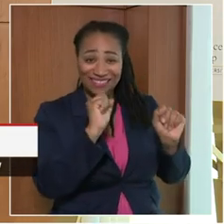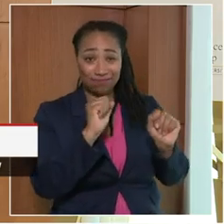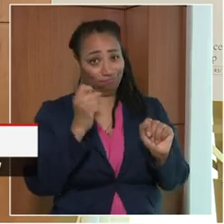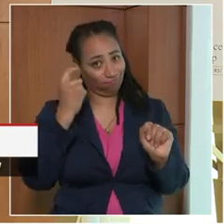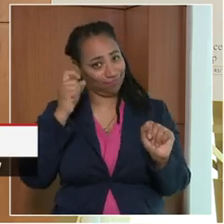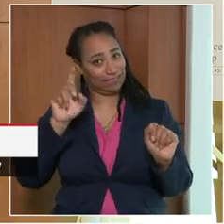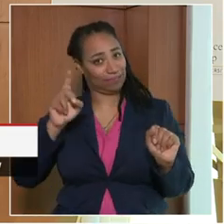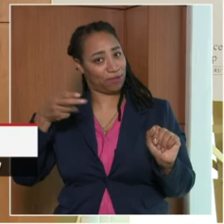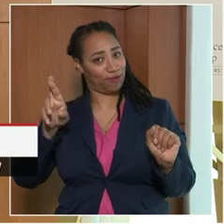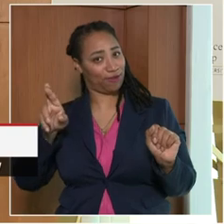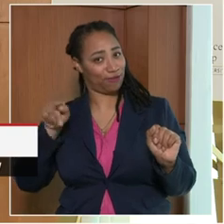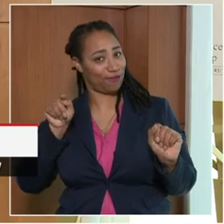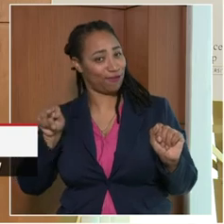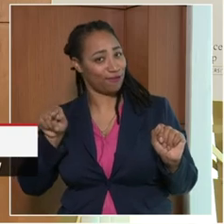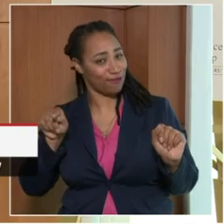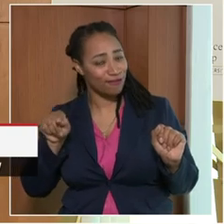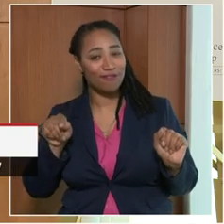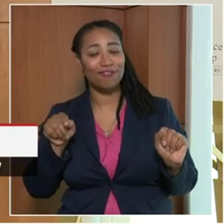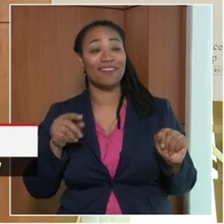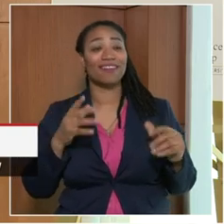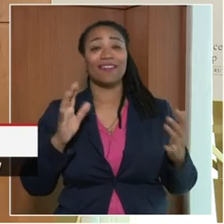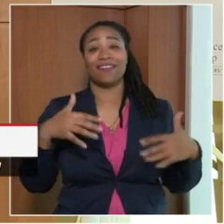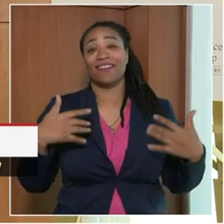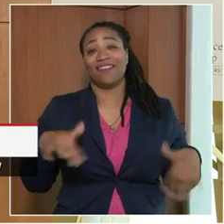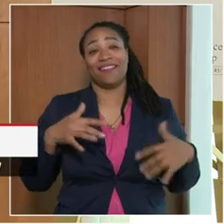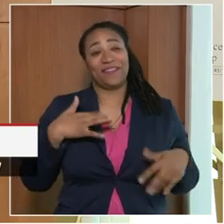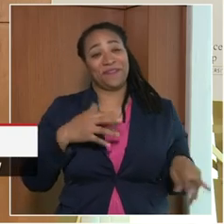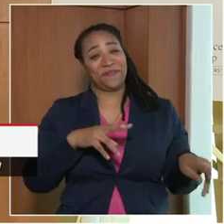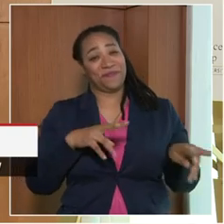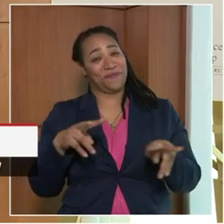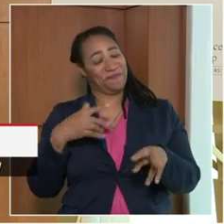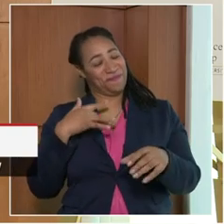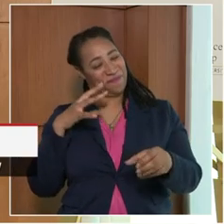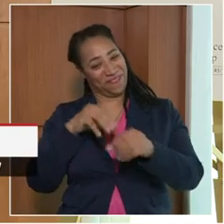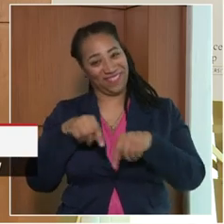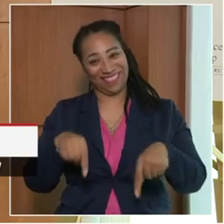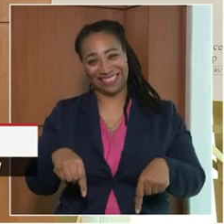more excited to embark on this next endeavor with our new partners at GW.